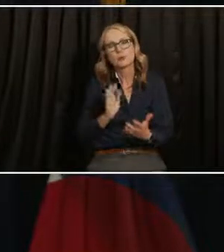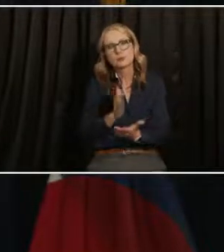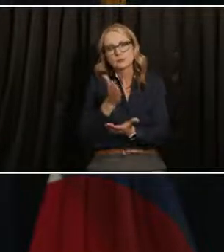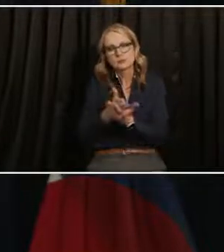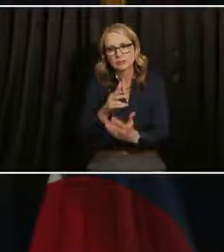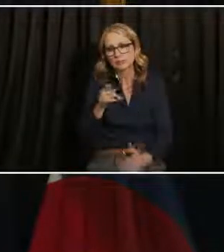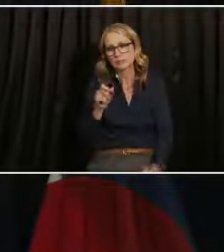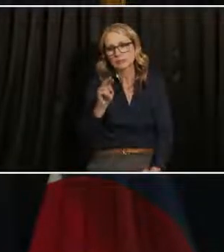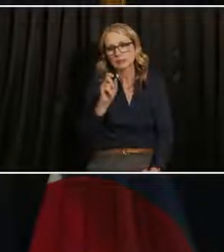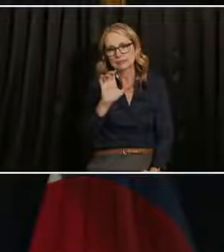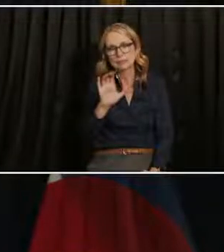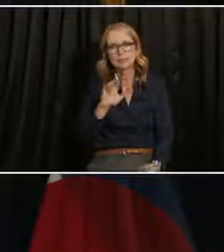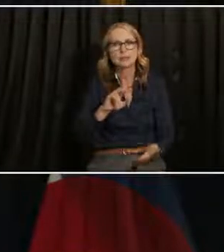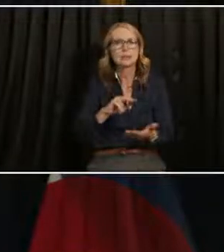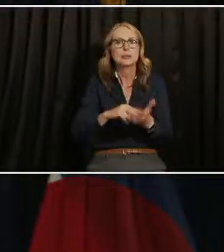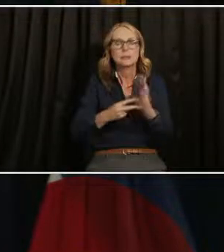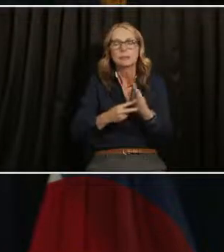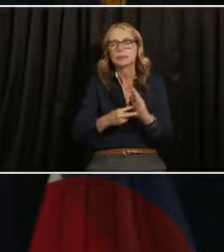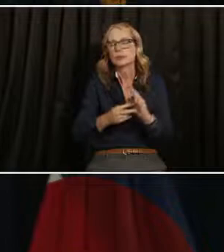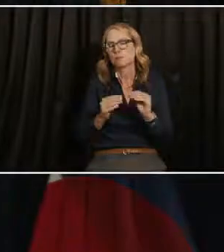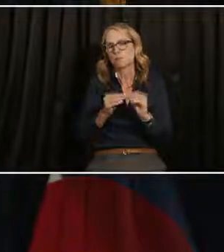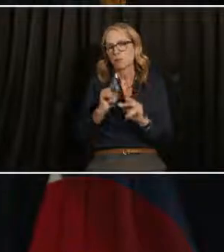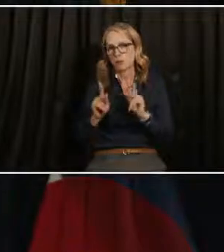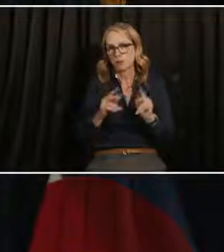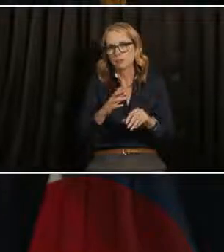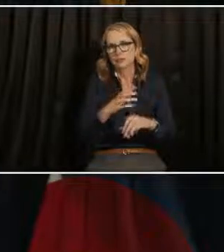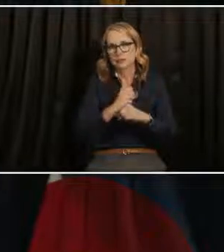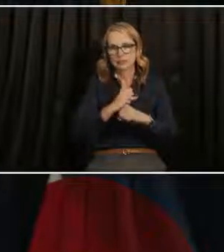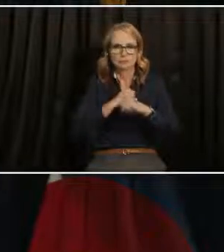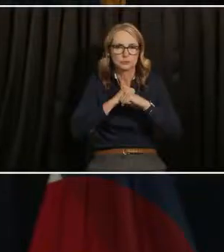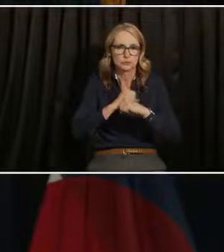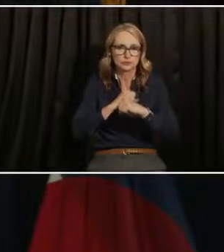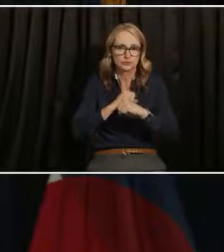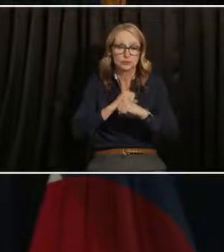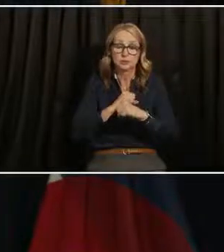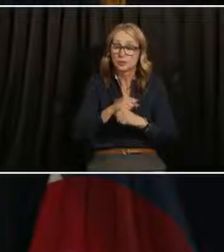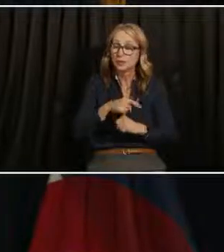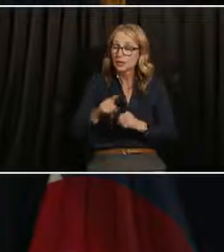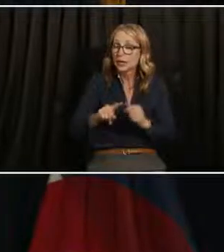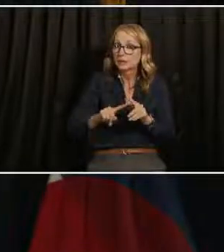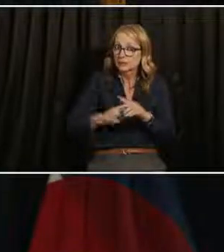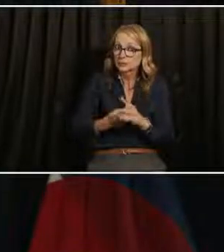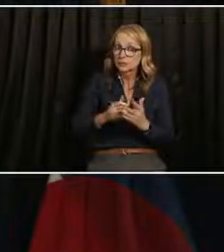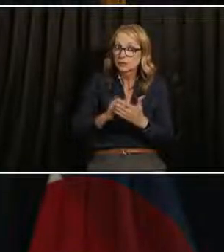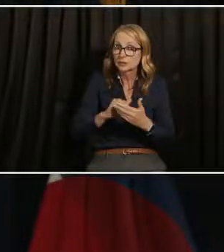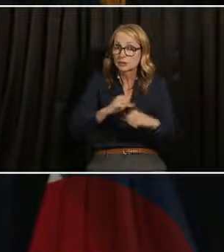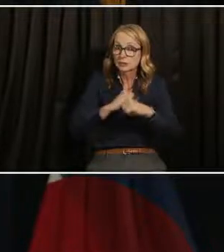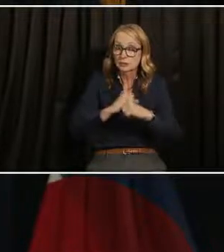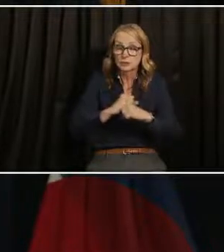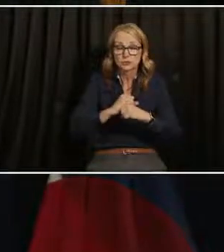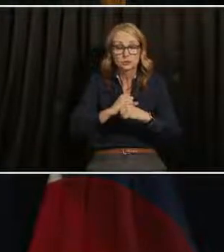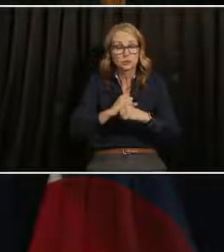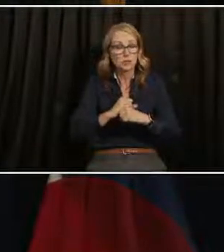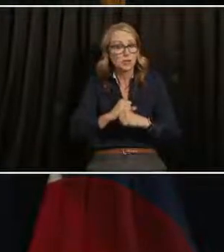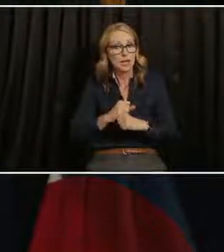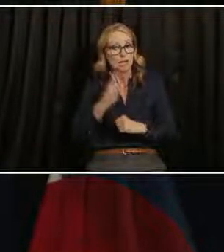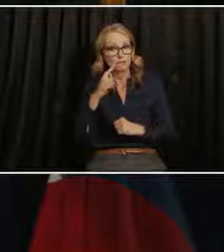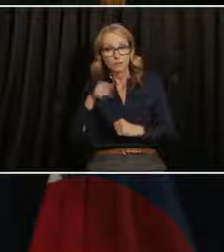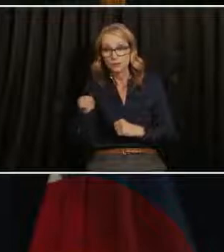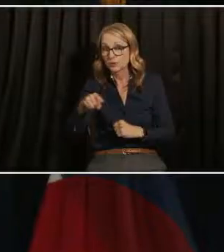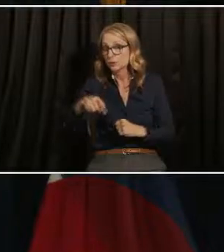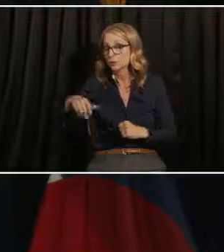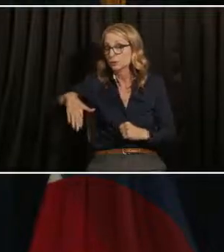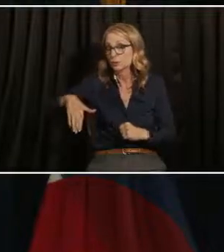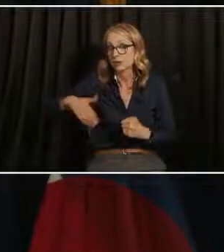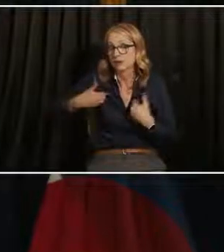fully protected, can stay protected, and of course begin the protection clock for those who haven't had a chance to get vaccinated yet, and I encourage